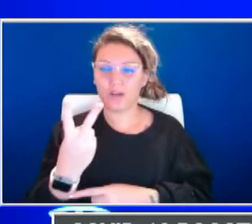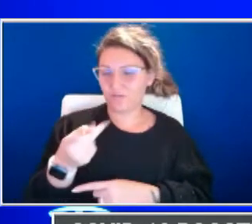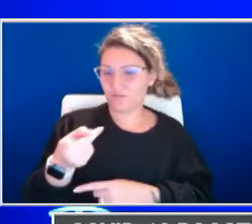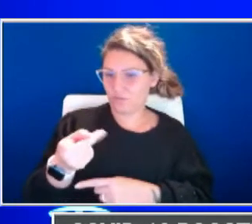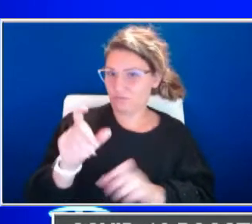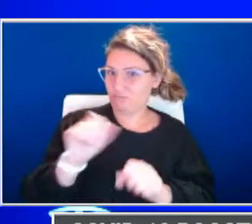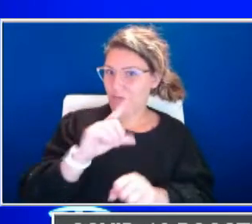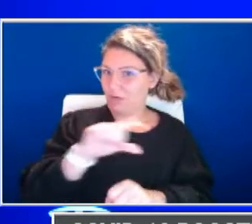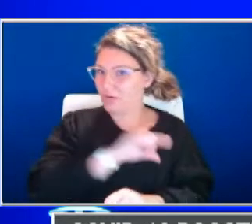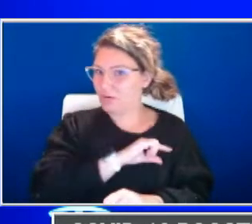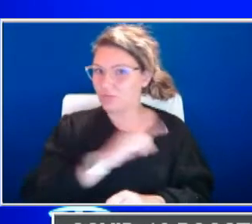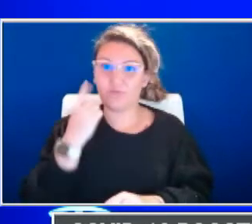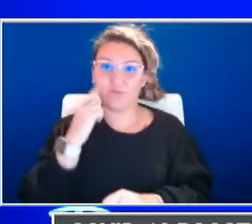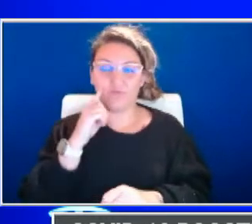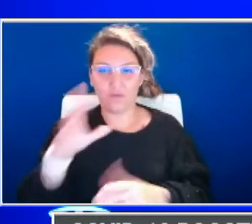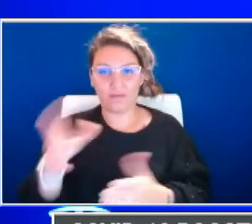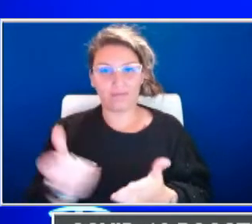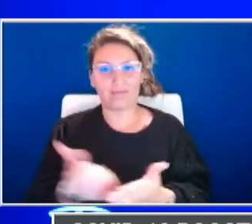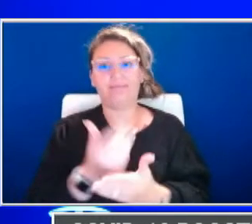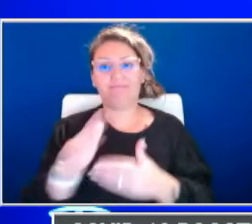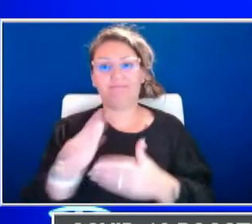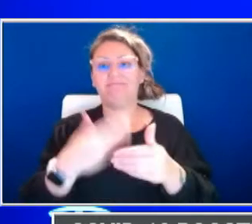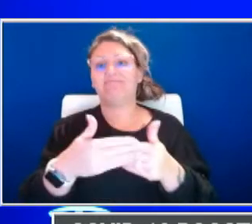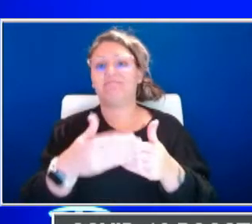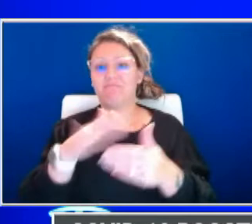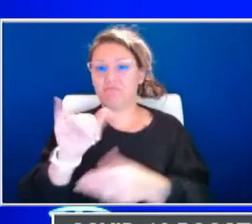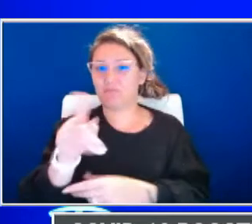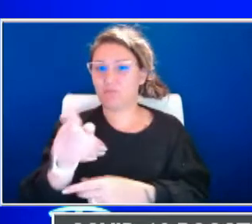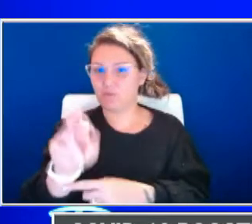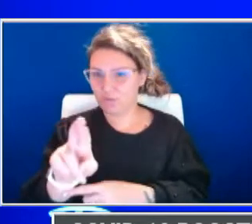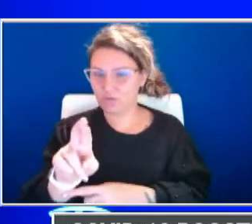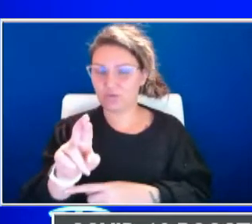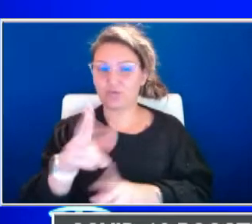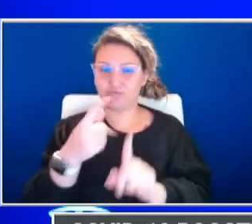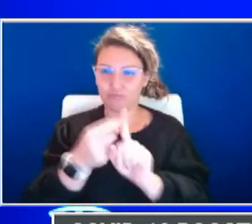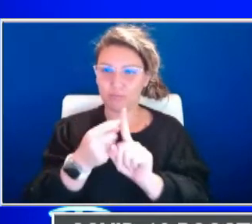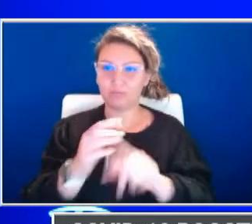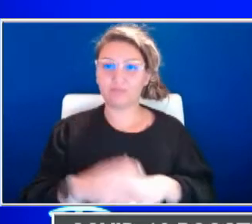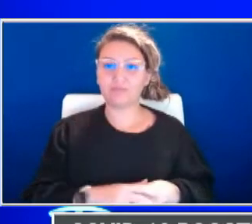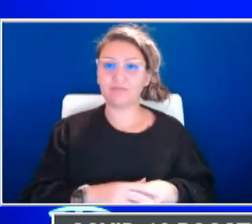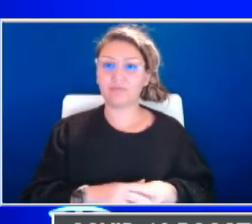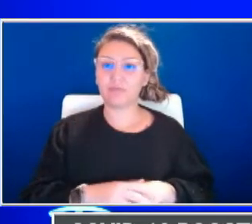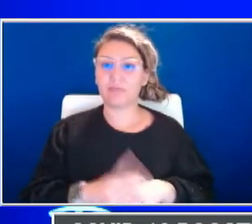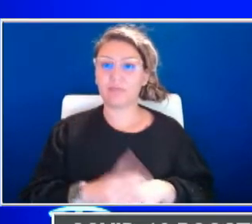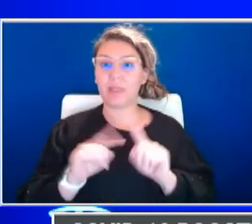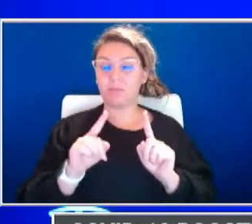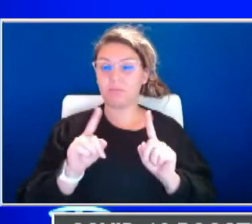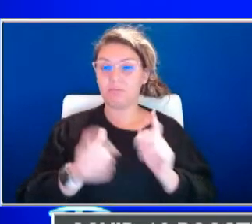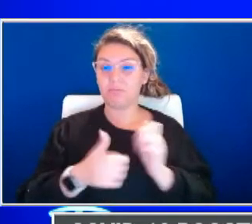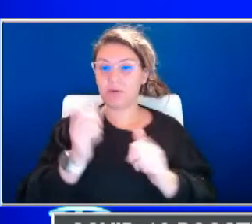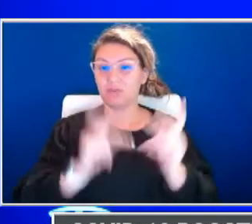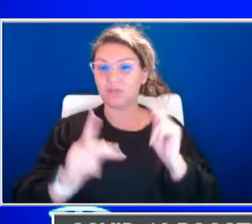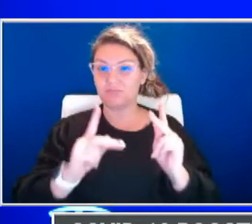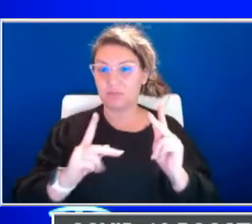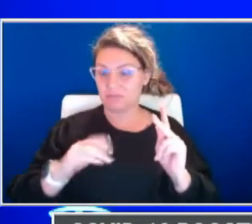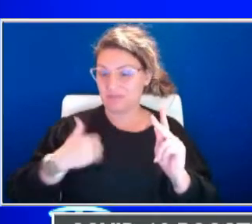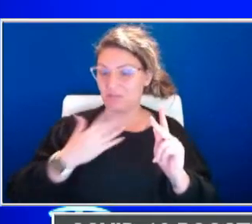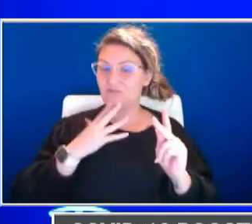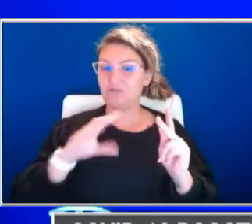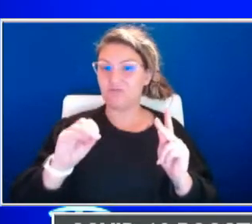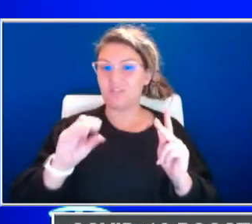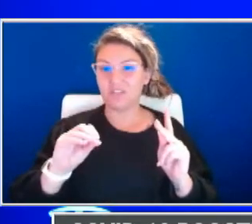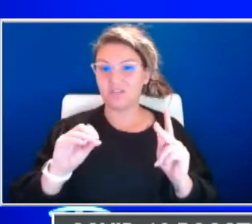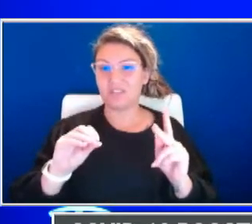round of boosters. Again, most people under 50 have probably not received a dose of vaccine since